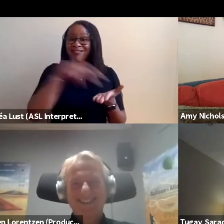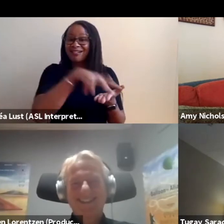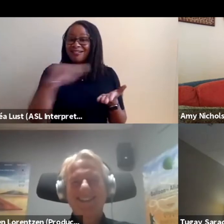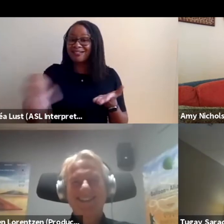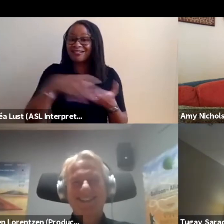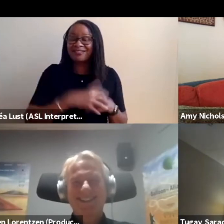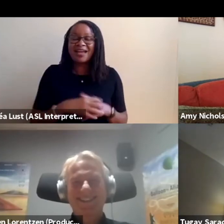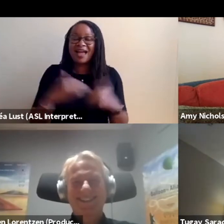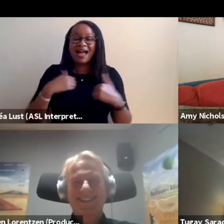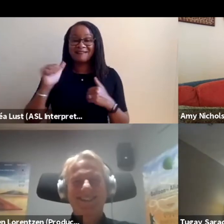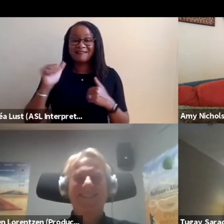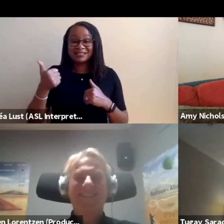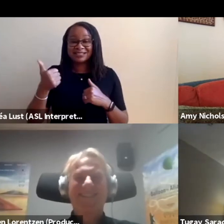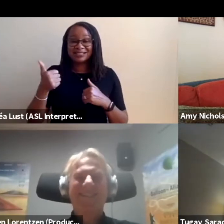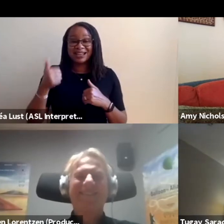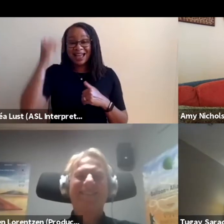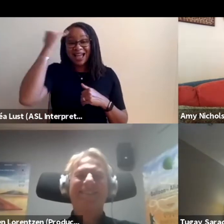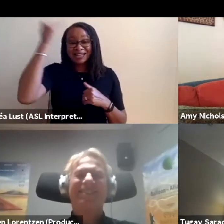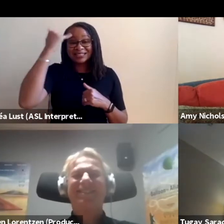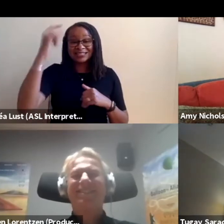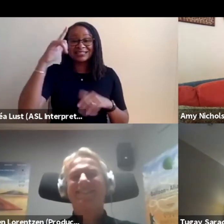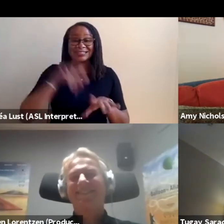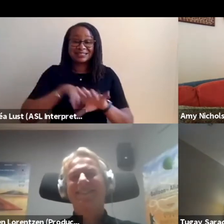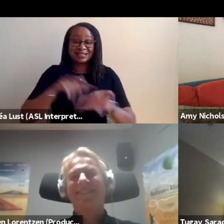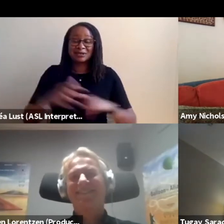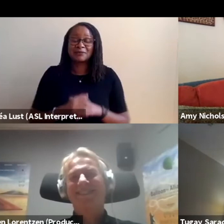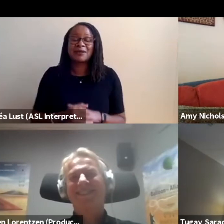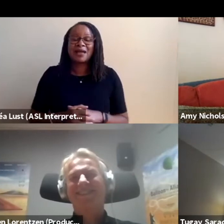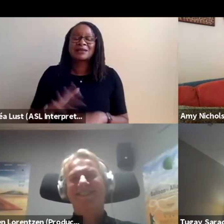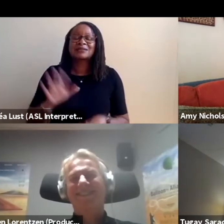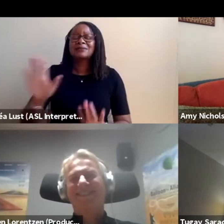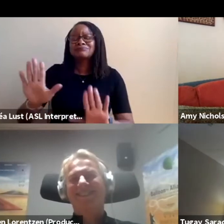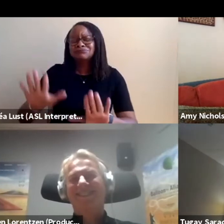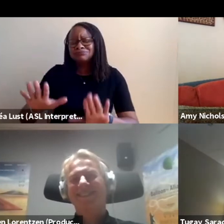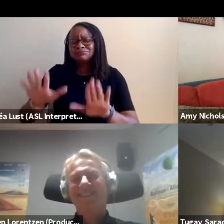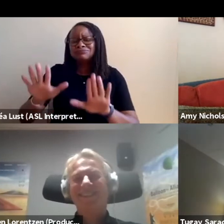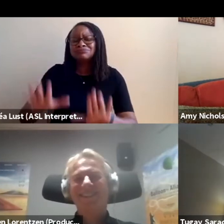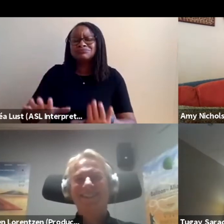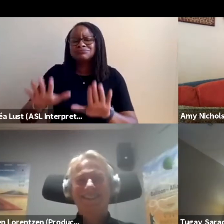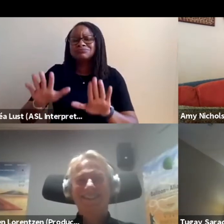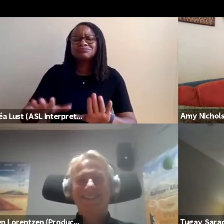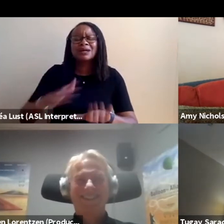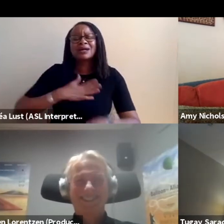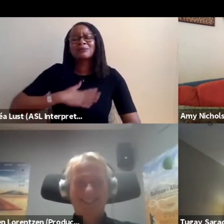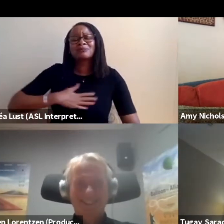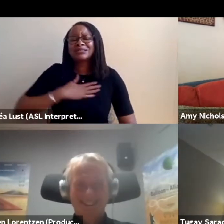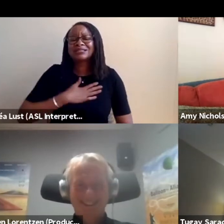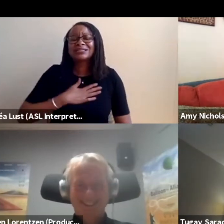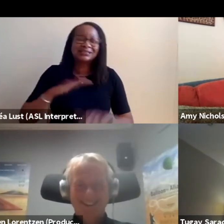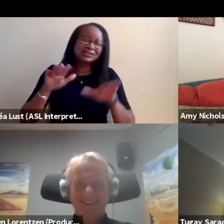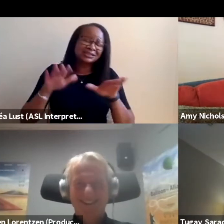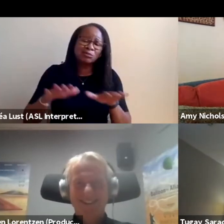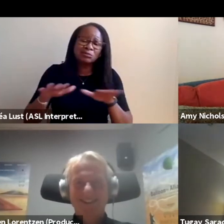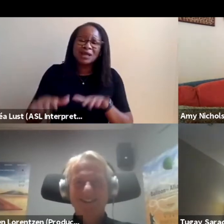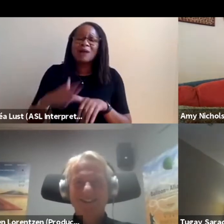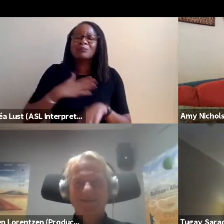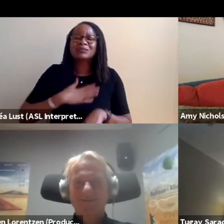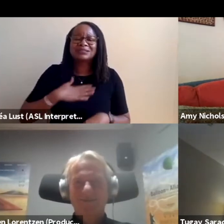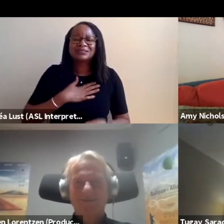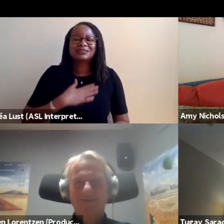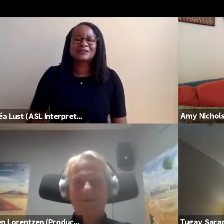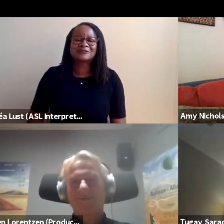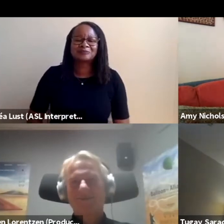10 ideas the same time, and I have to say, please calm down. This is a mosque here, and some